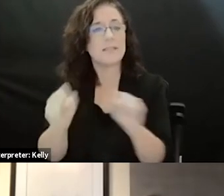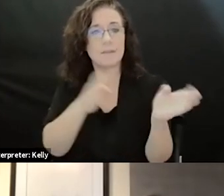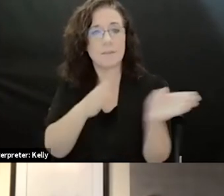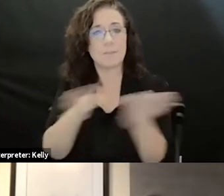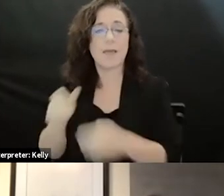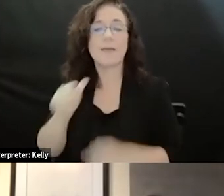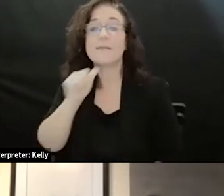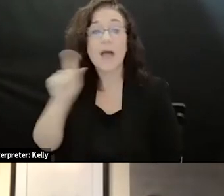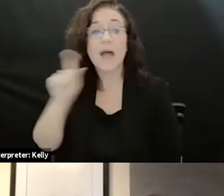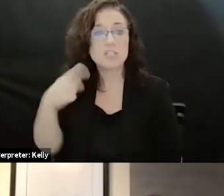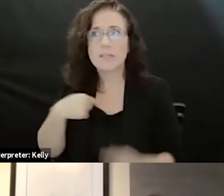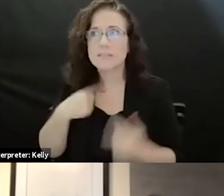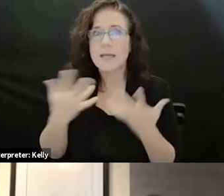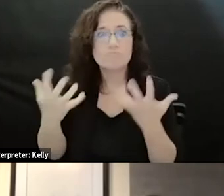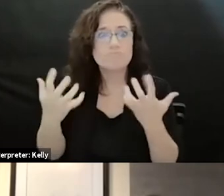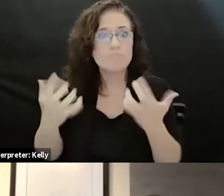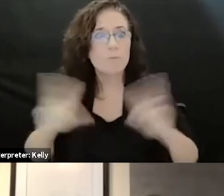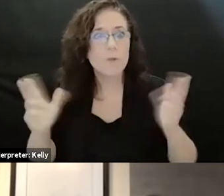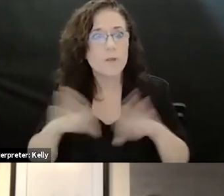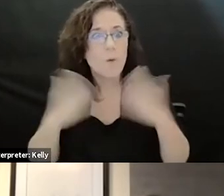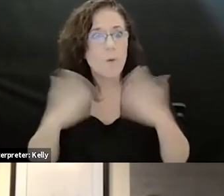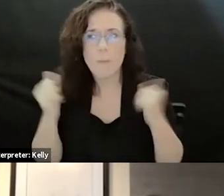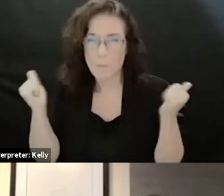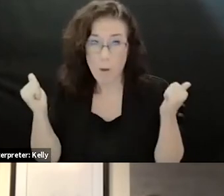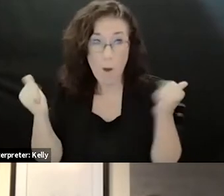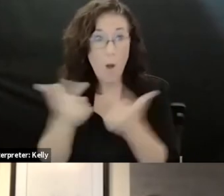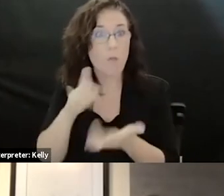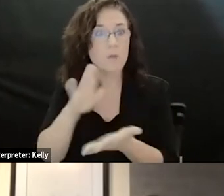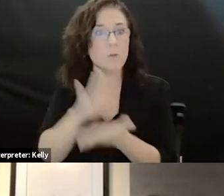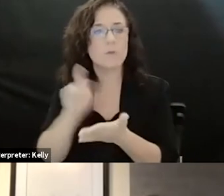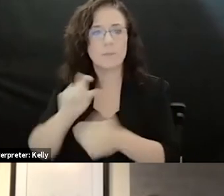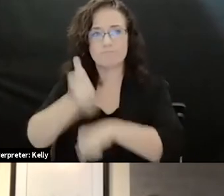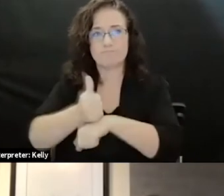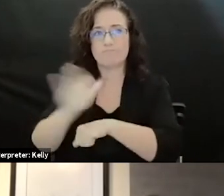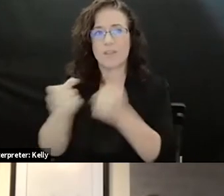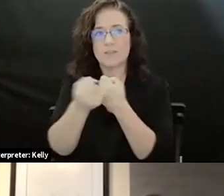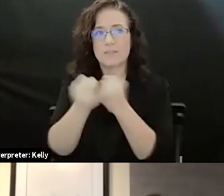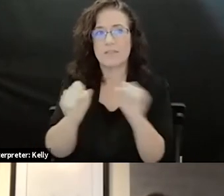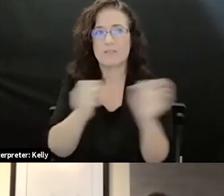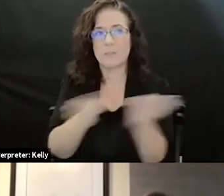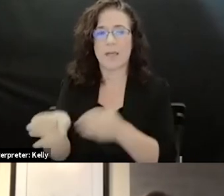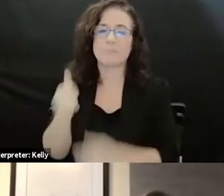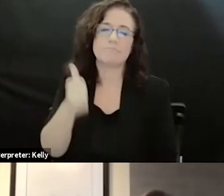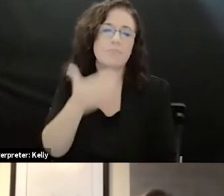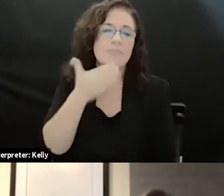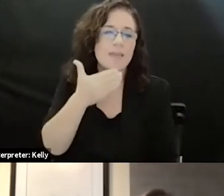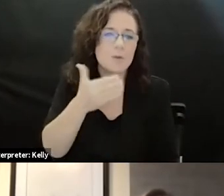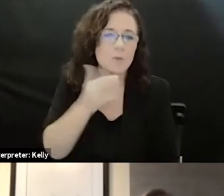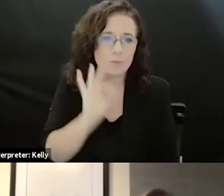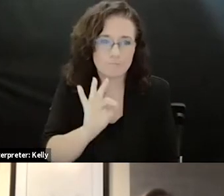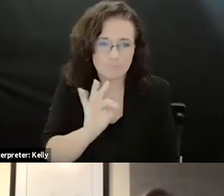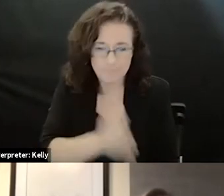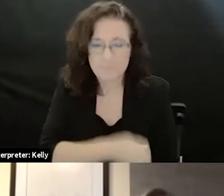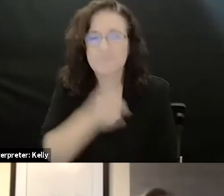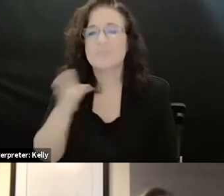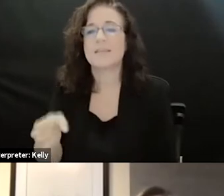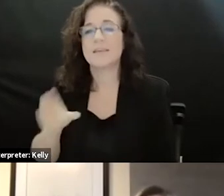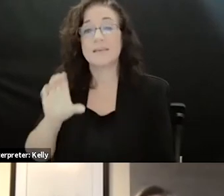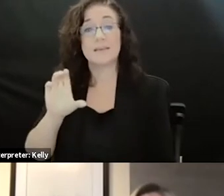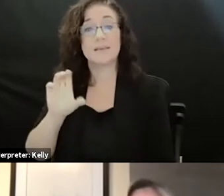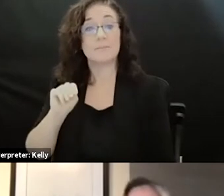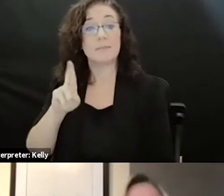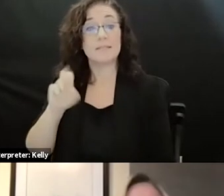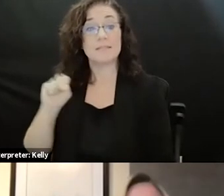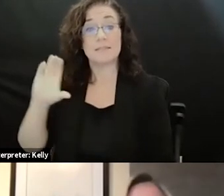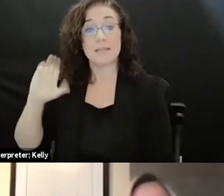to reopen it in the midst of this so thank you very much for that information thank you miss caps